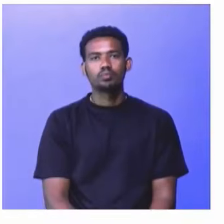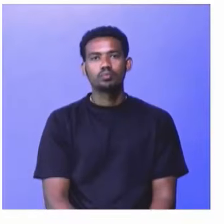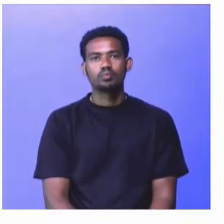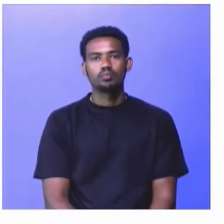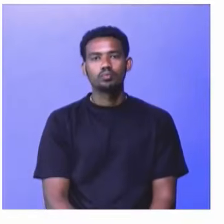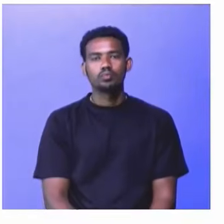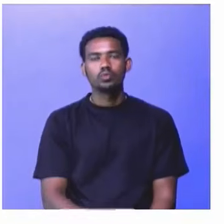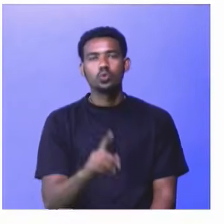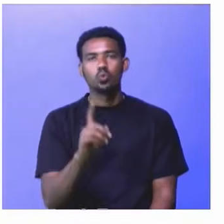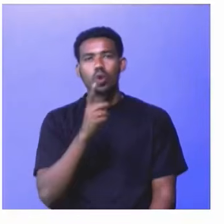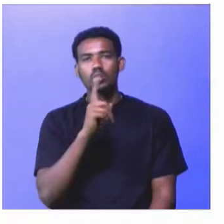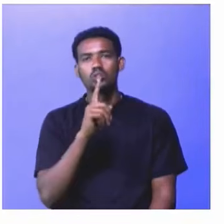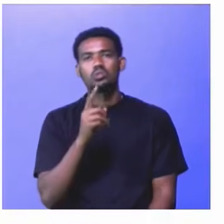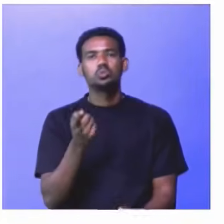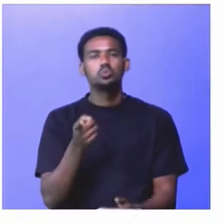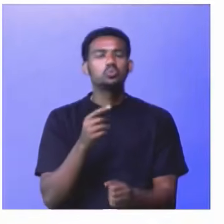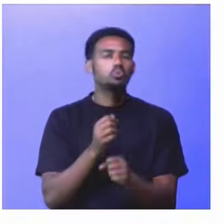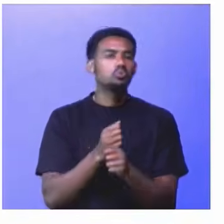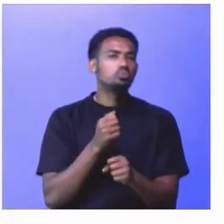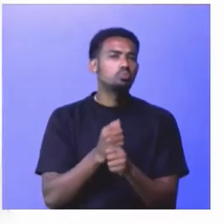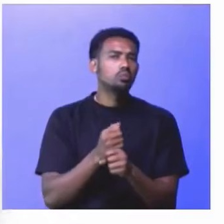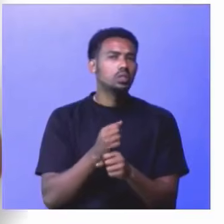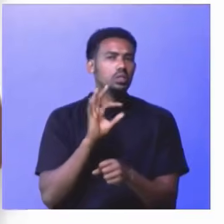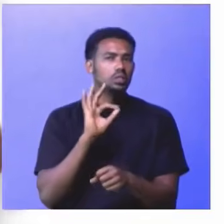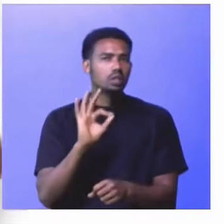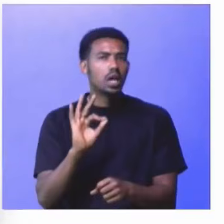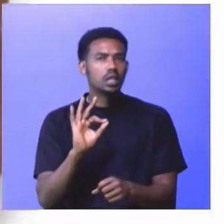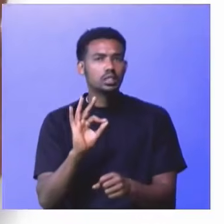So what you are going to say? Nice